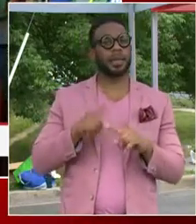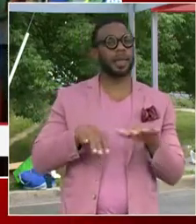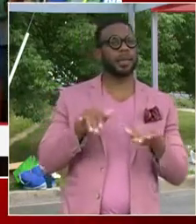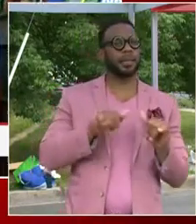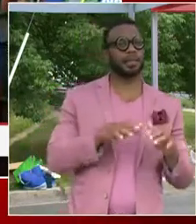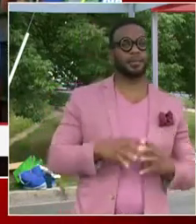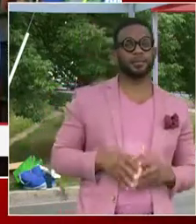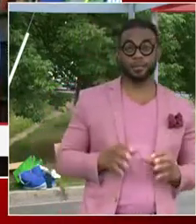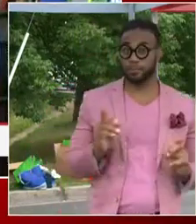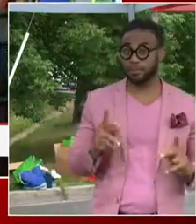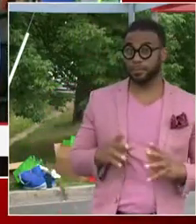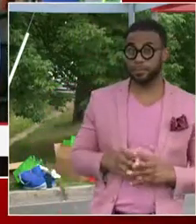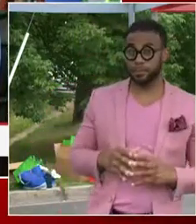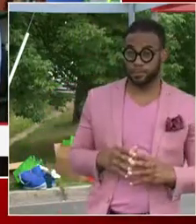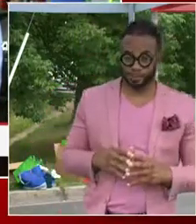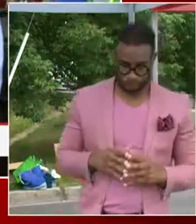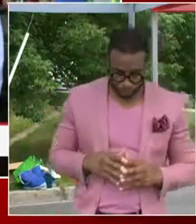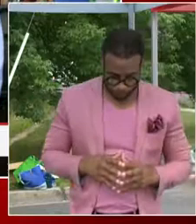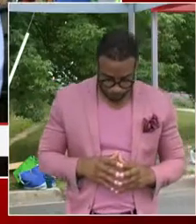leave, okay?